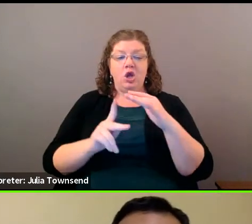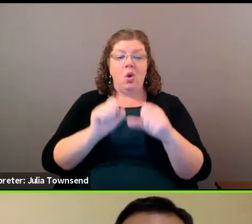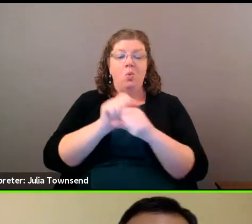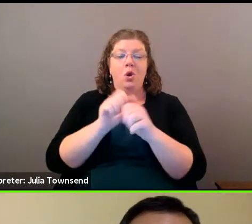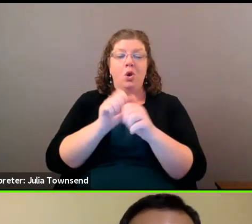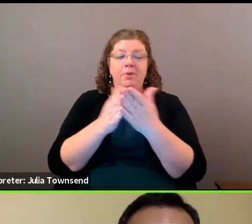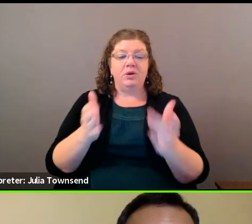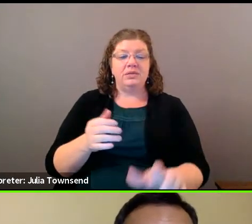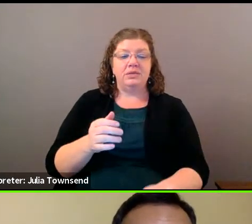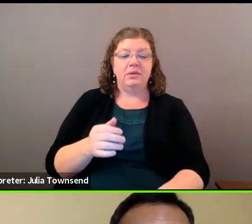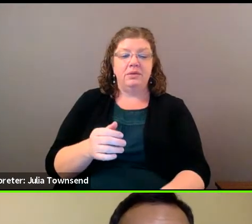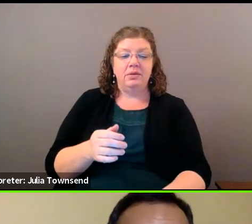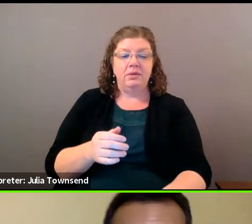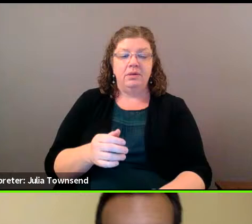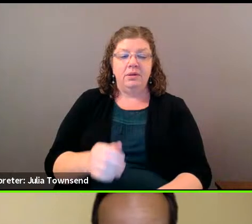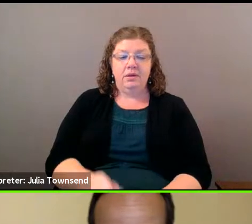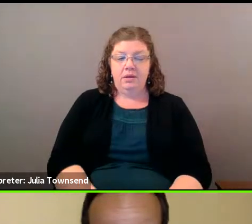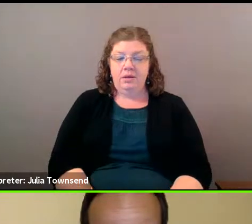nor